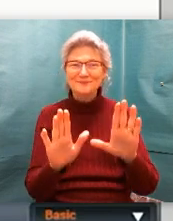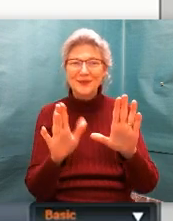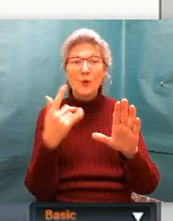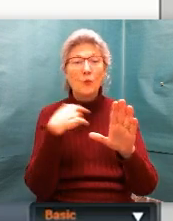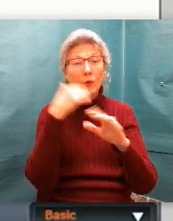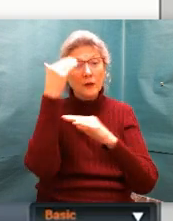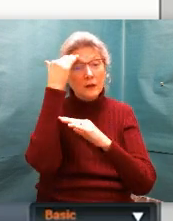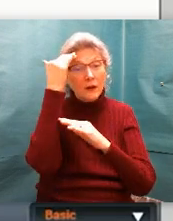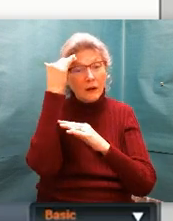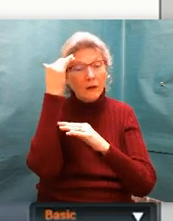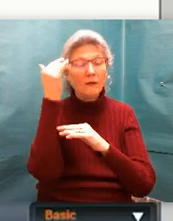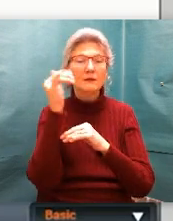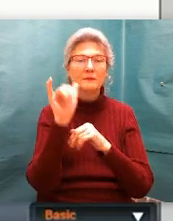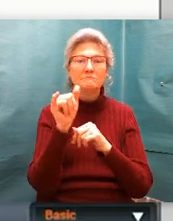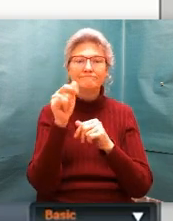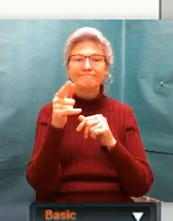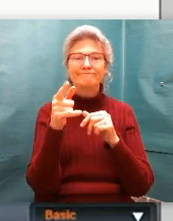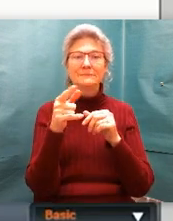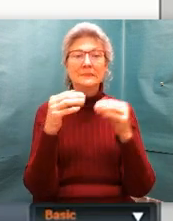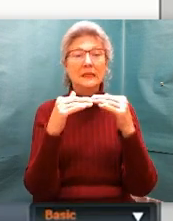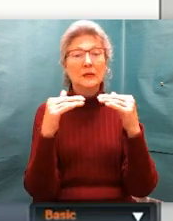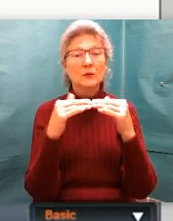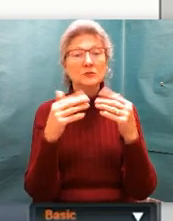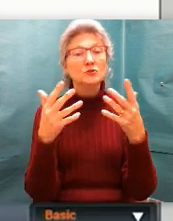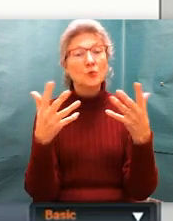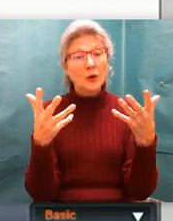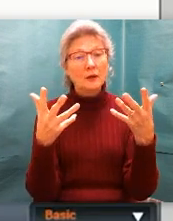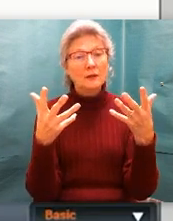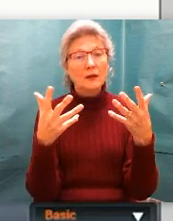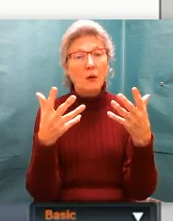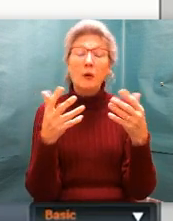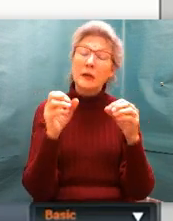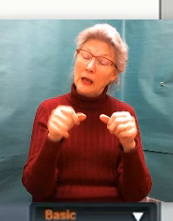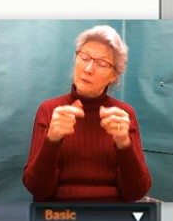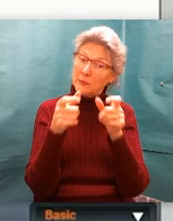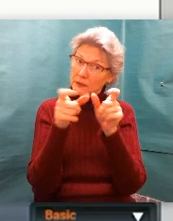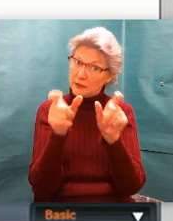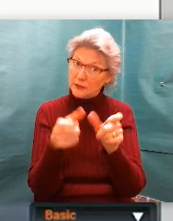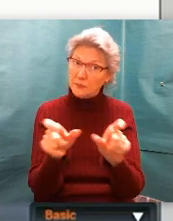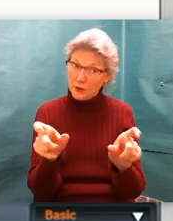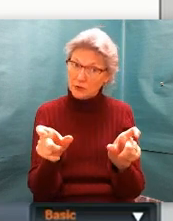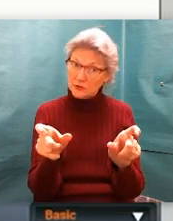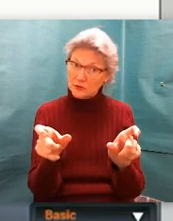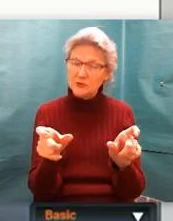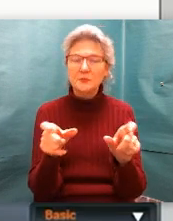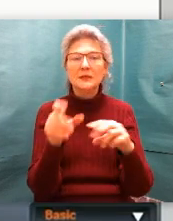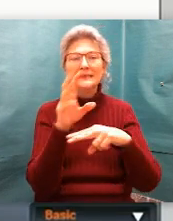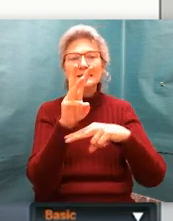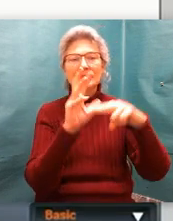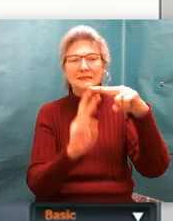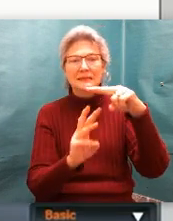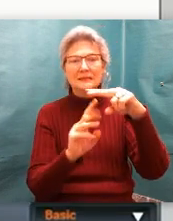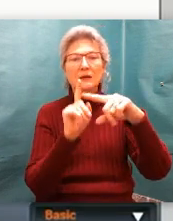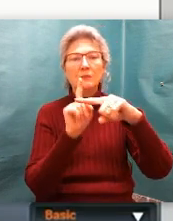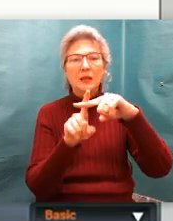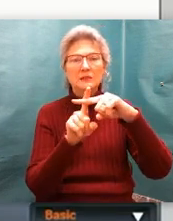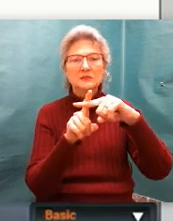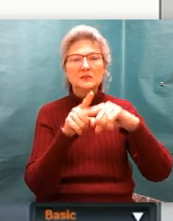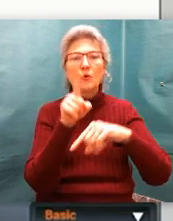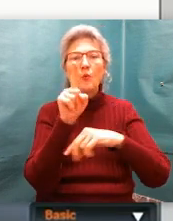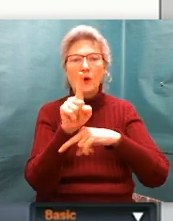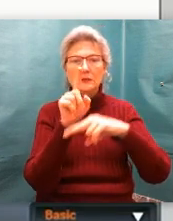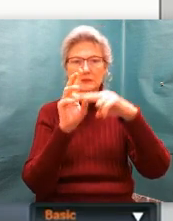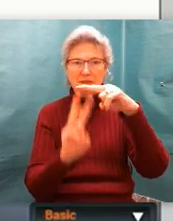we know that this equals or can be decomposed to be 6 6 plus